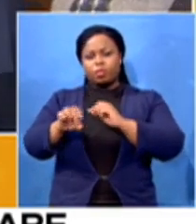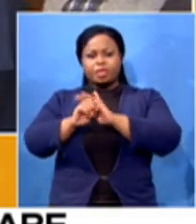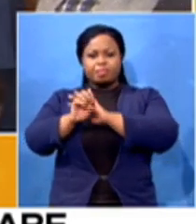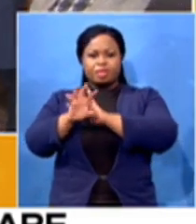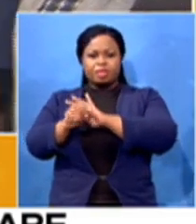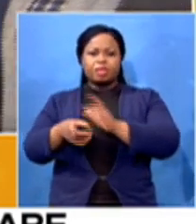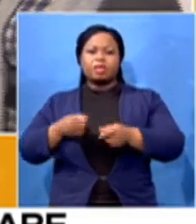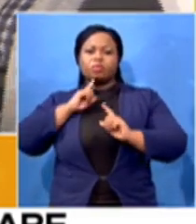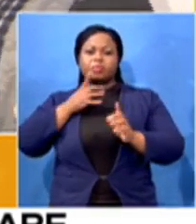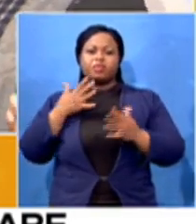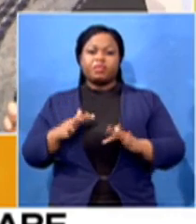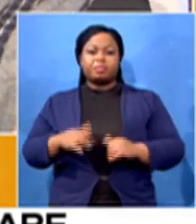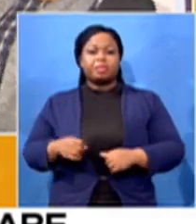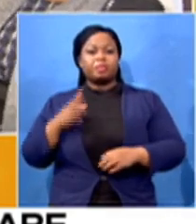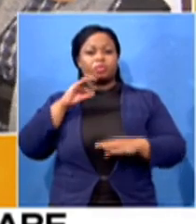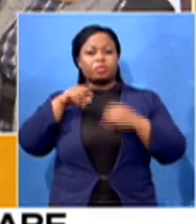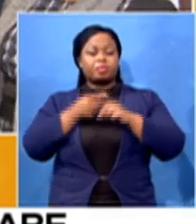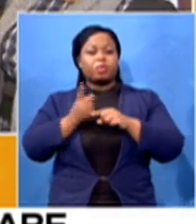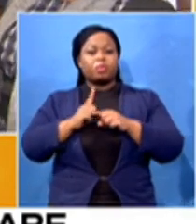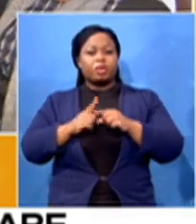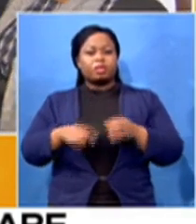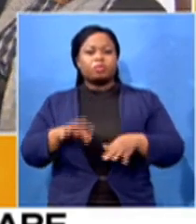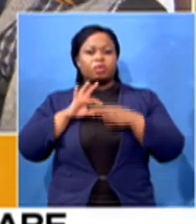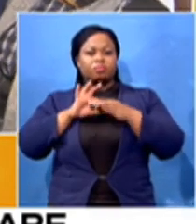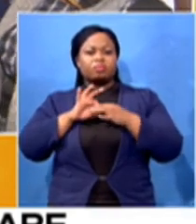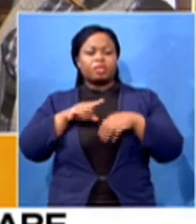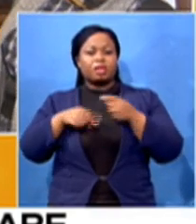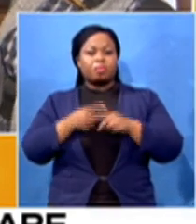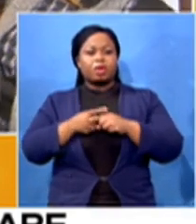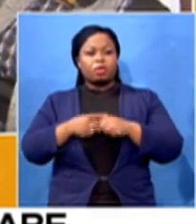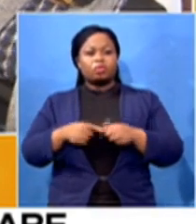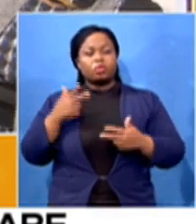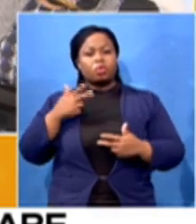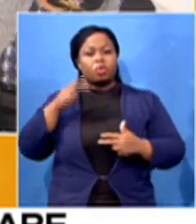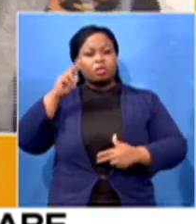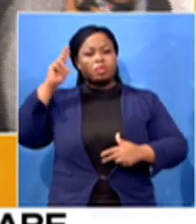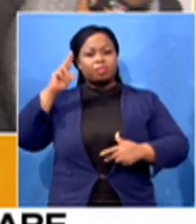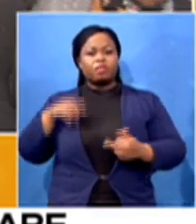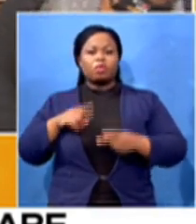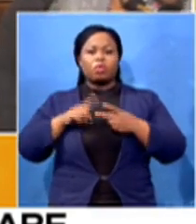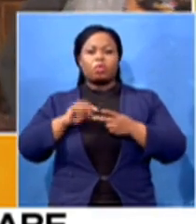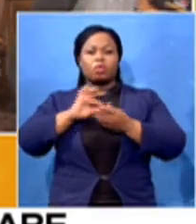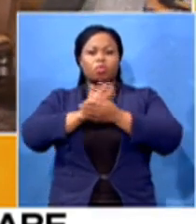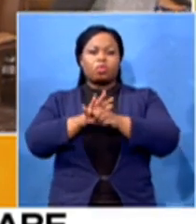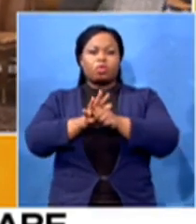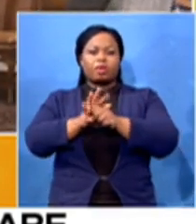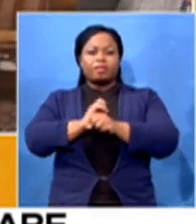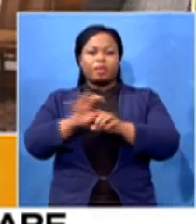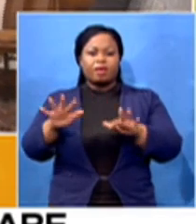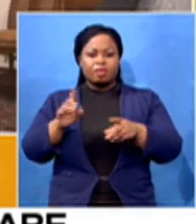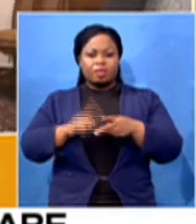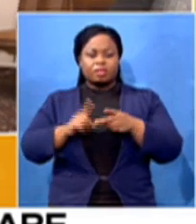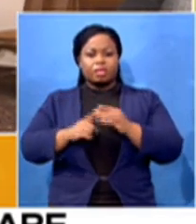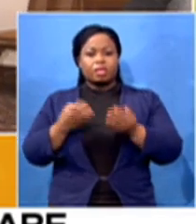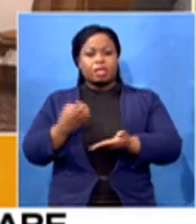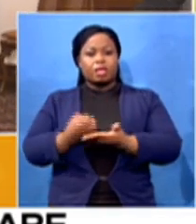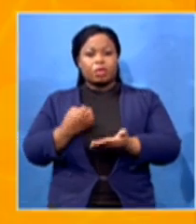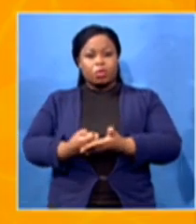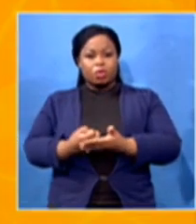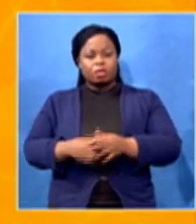Some of the things they've spoken about is their cooperation around immigration, COVID-19, and the economy. We will